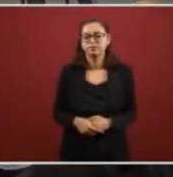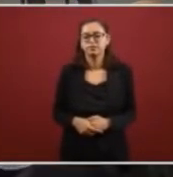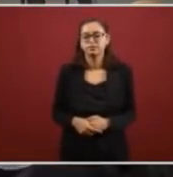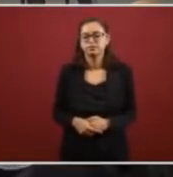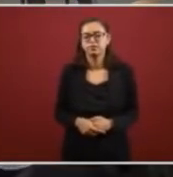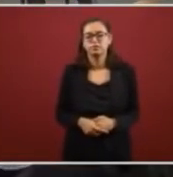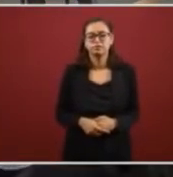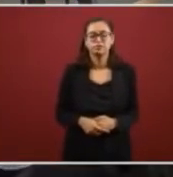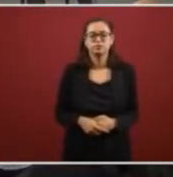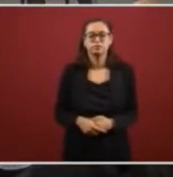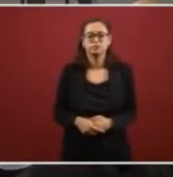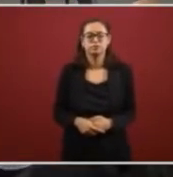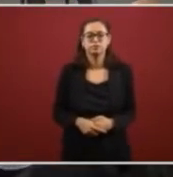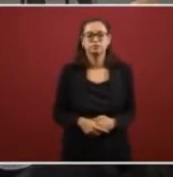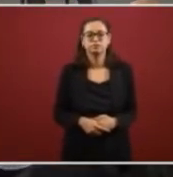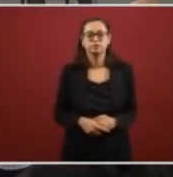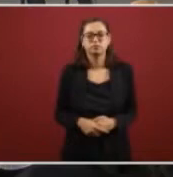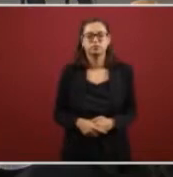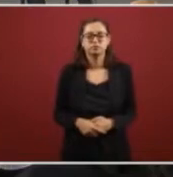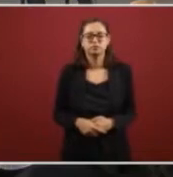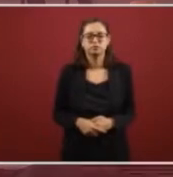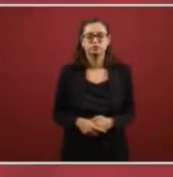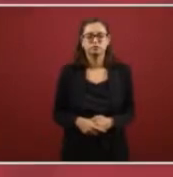without asking.